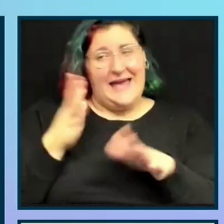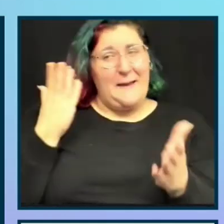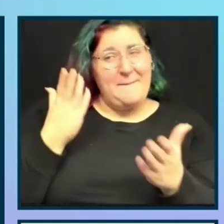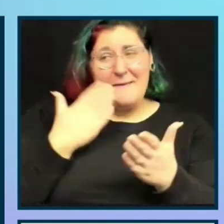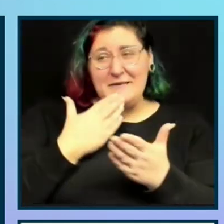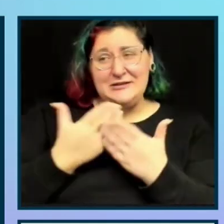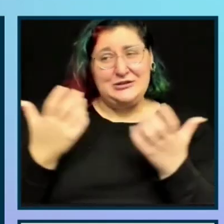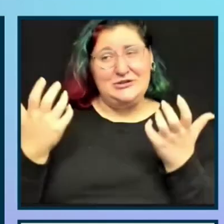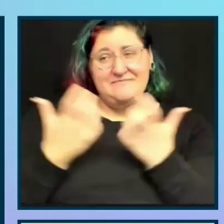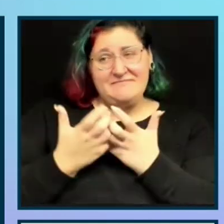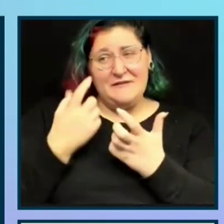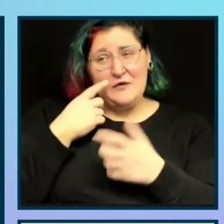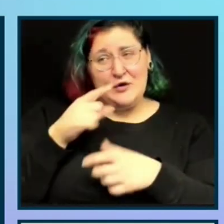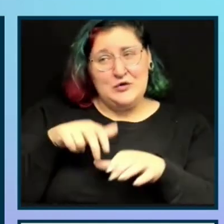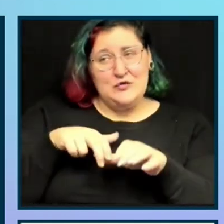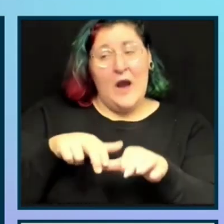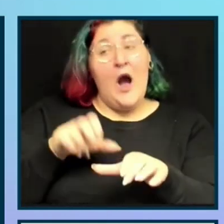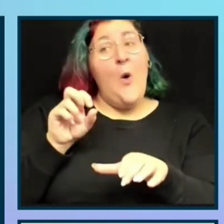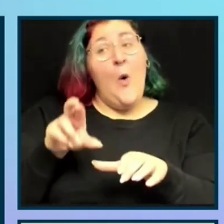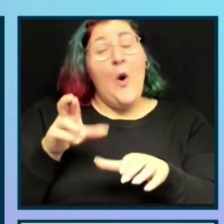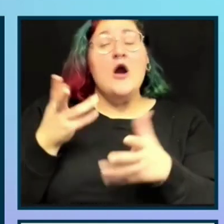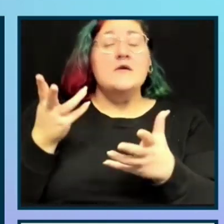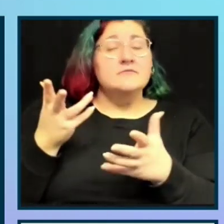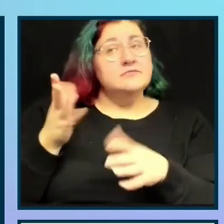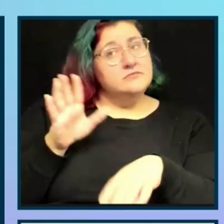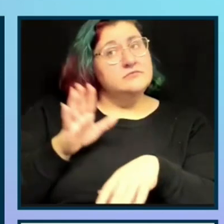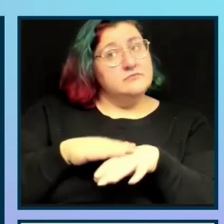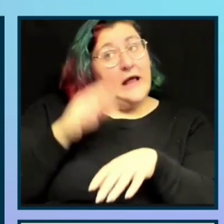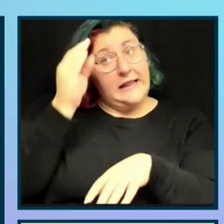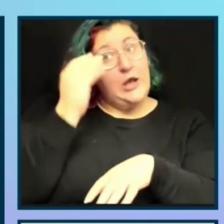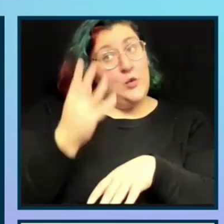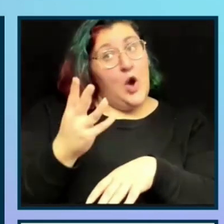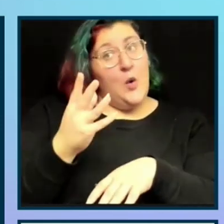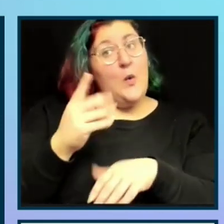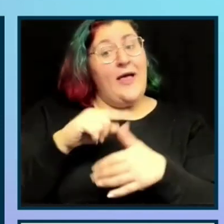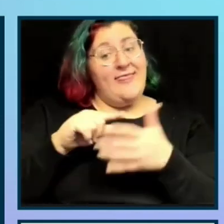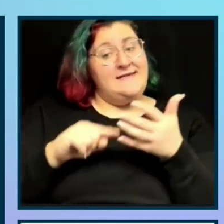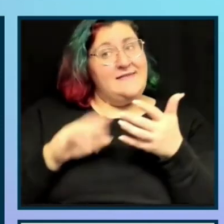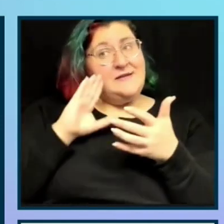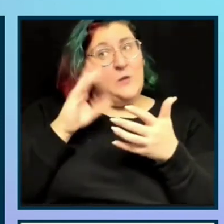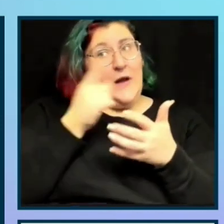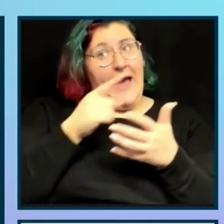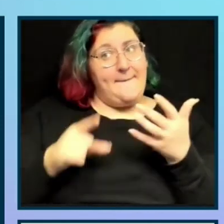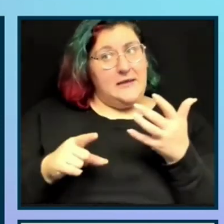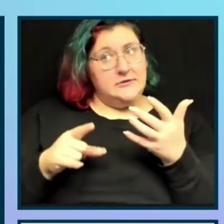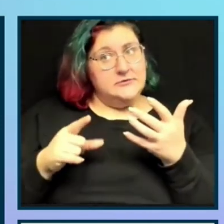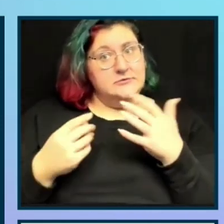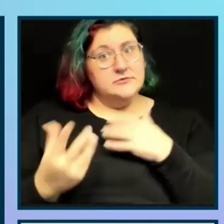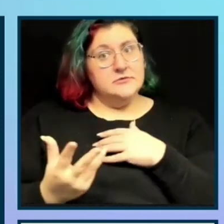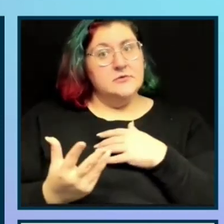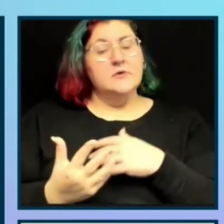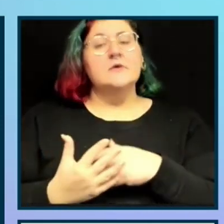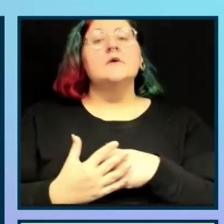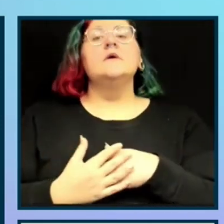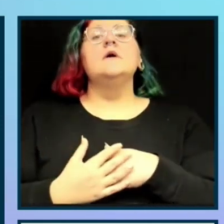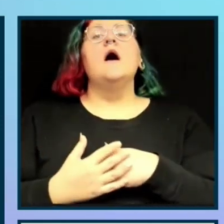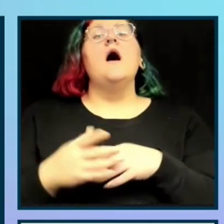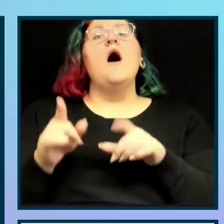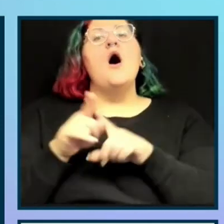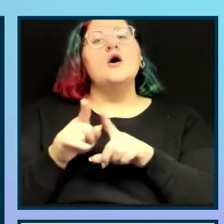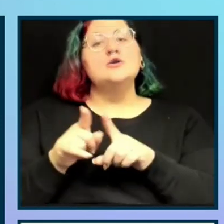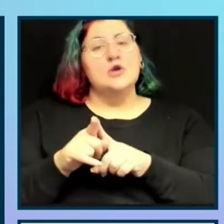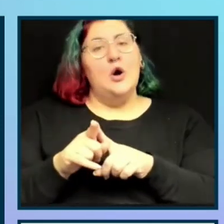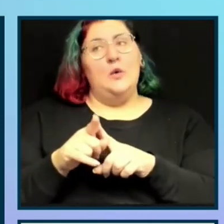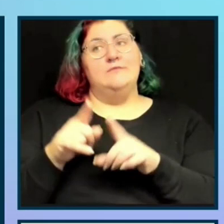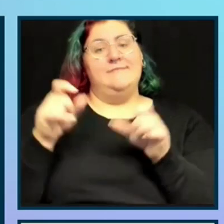or just be aware that these things will be happening on the ride. And in addition to just these signs outside of